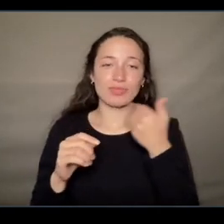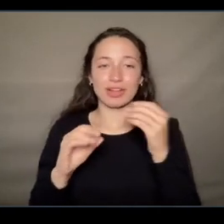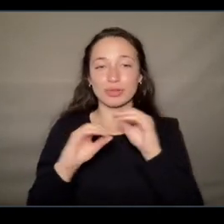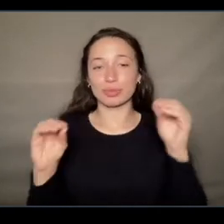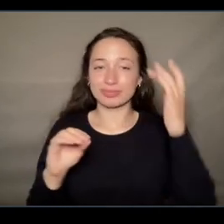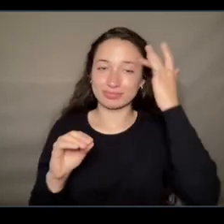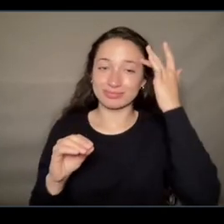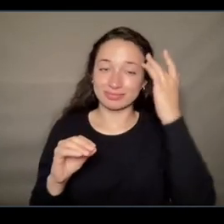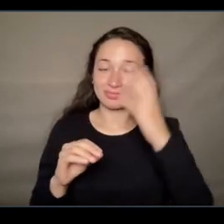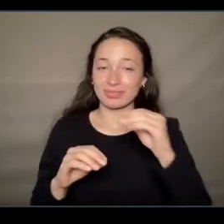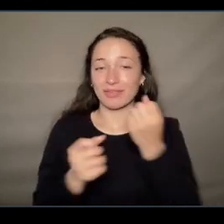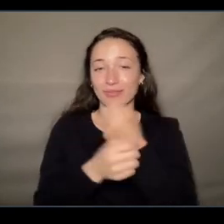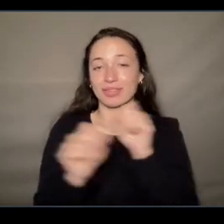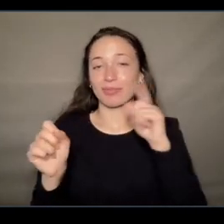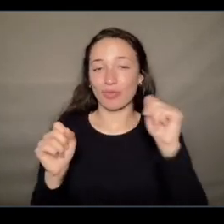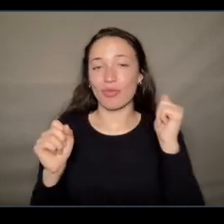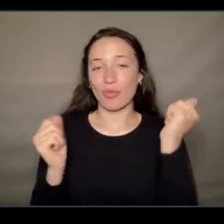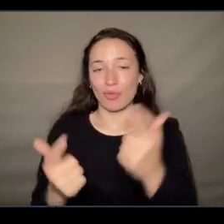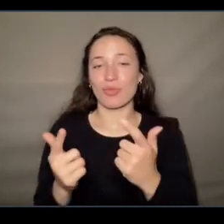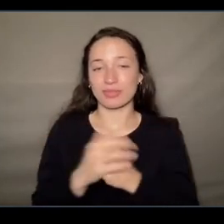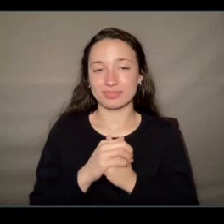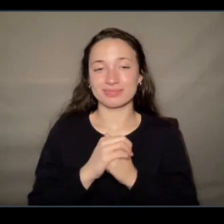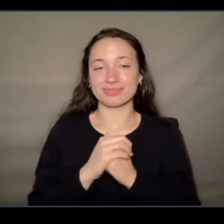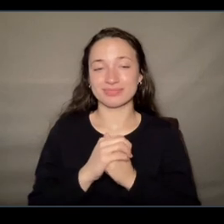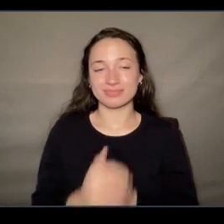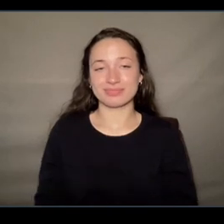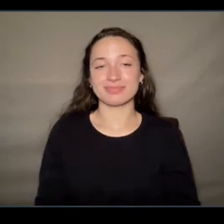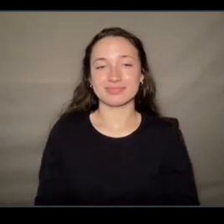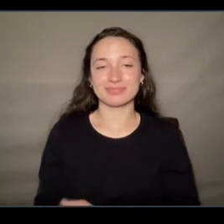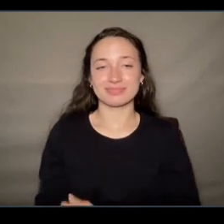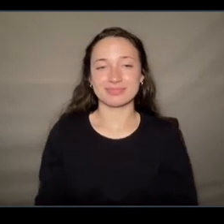greater immunity and freedom for all.